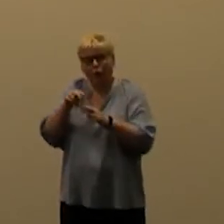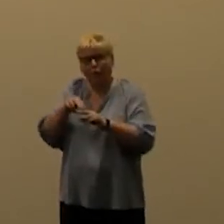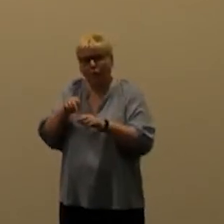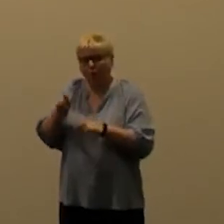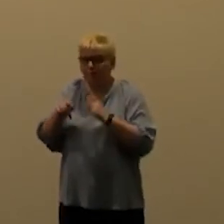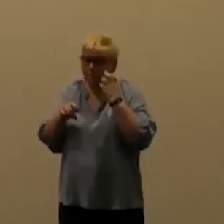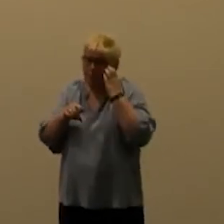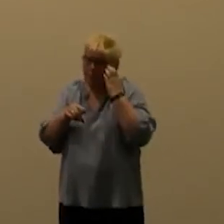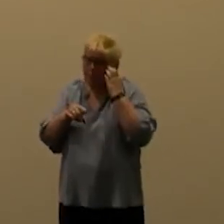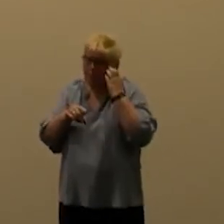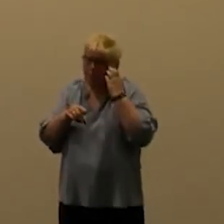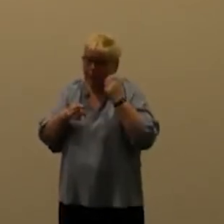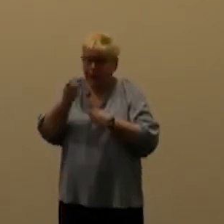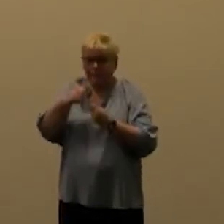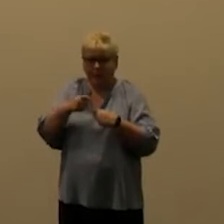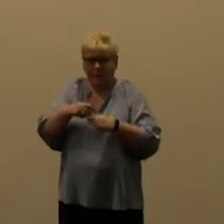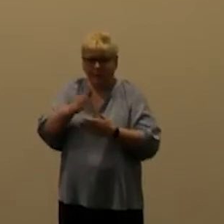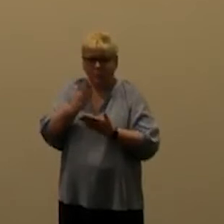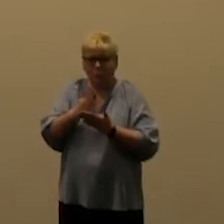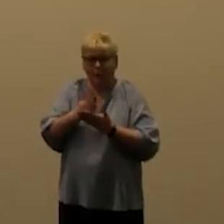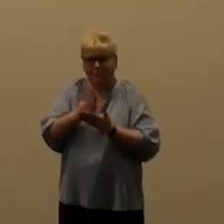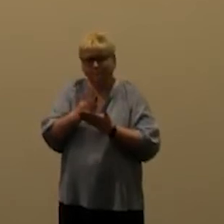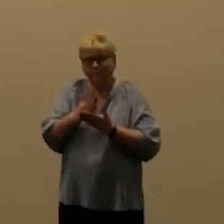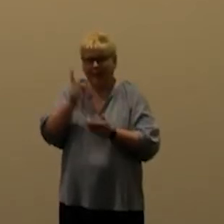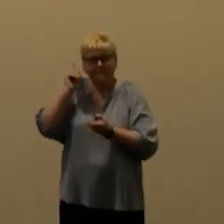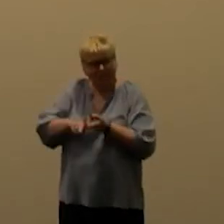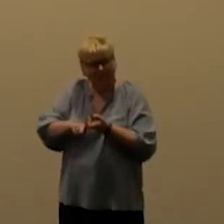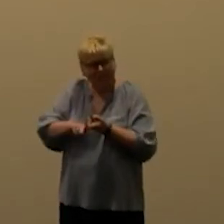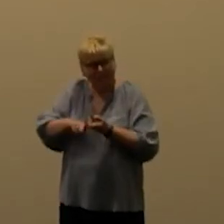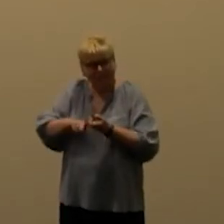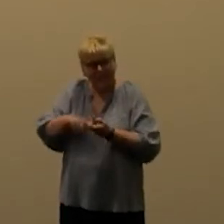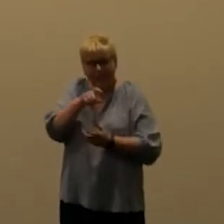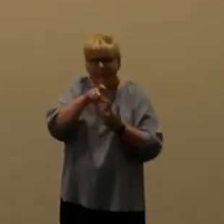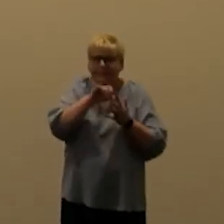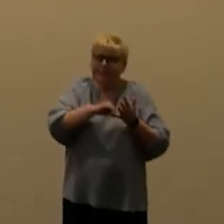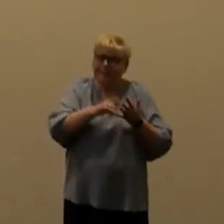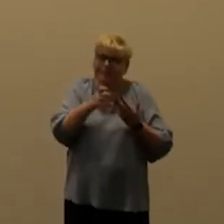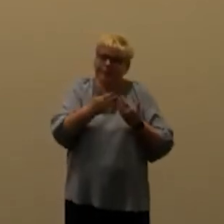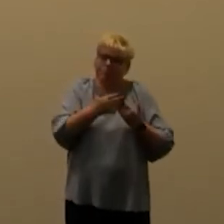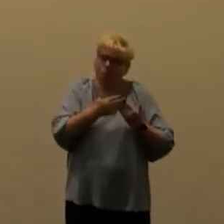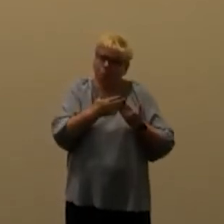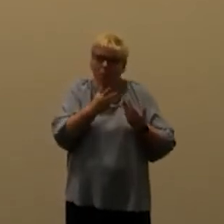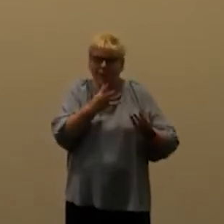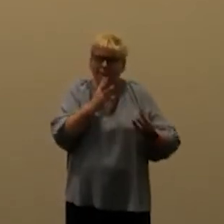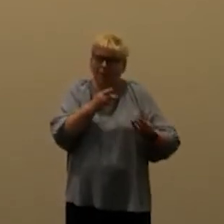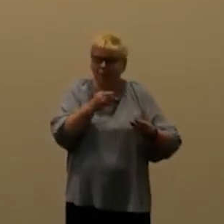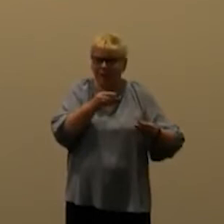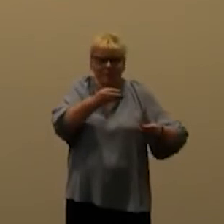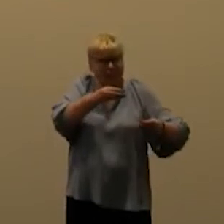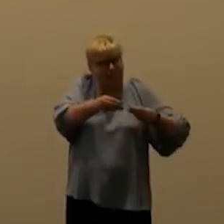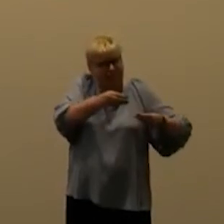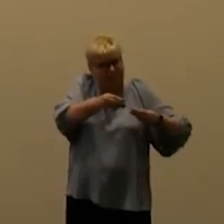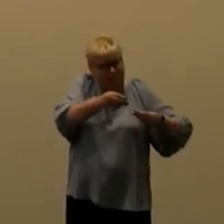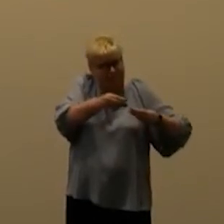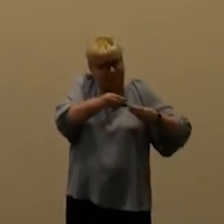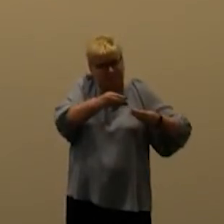building your infrastructure. So DSC, I think, is on cars and building a house or something like that. Yeah.